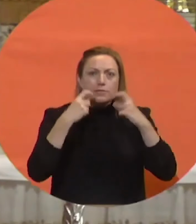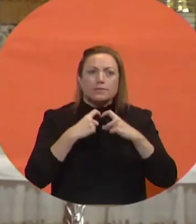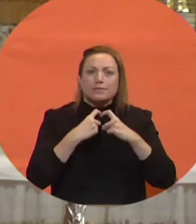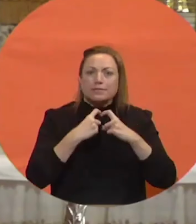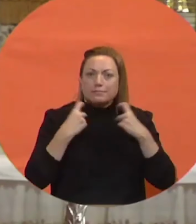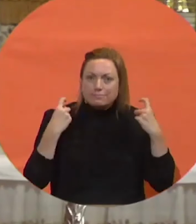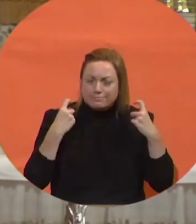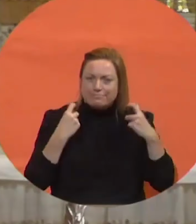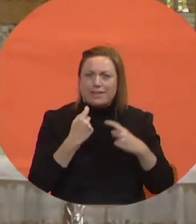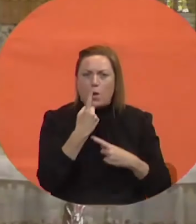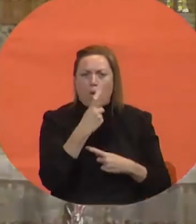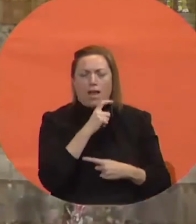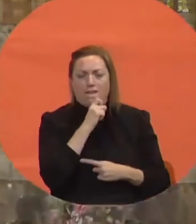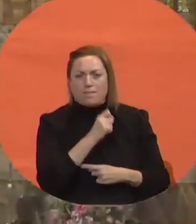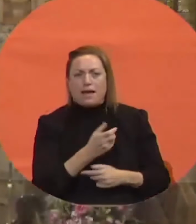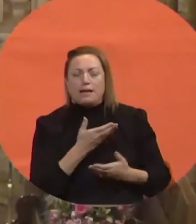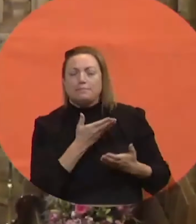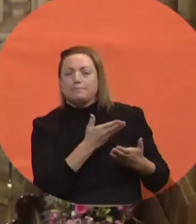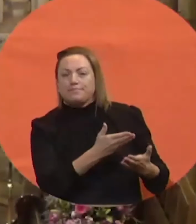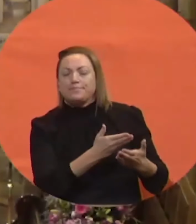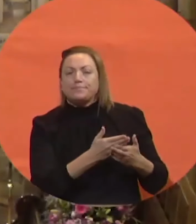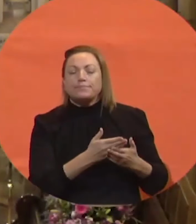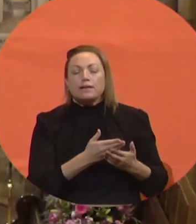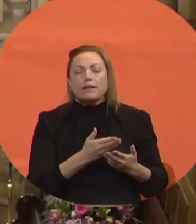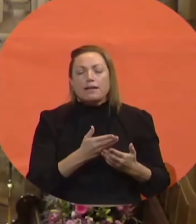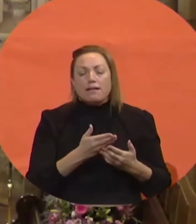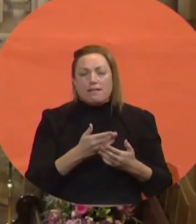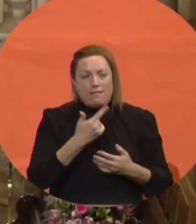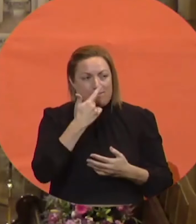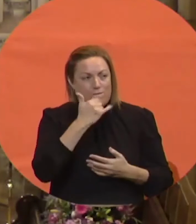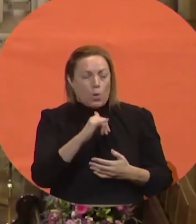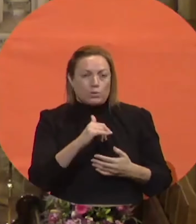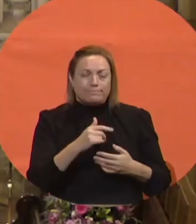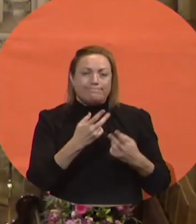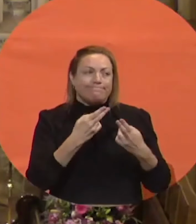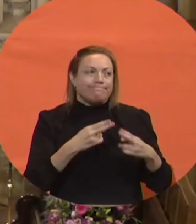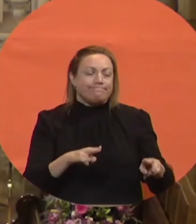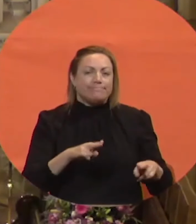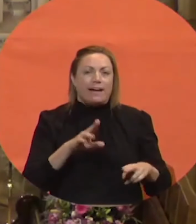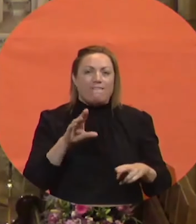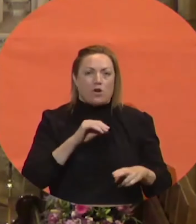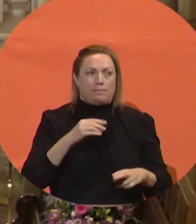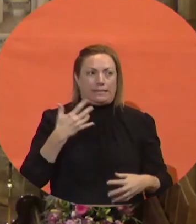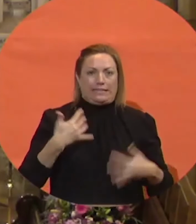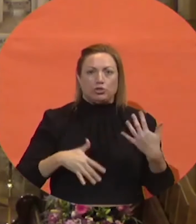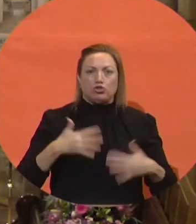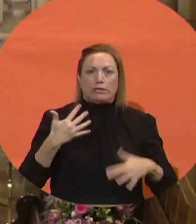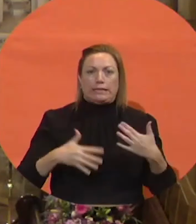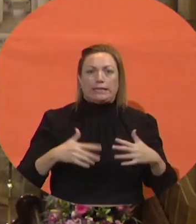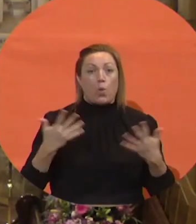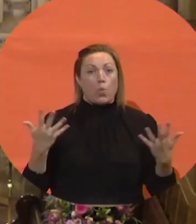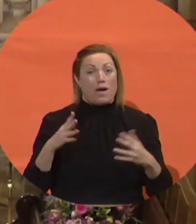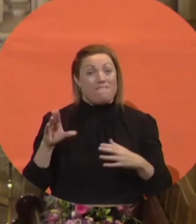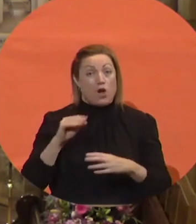Claude Francois Receveur was dying from injuries sustained in Samoa.